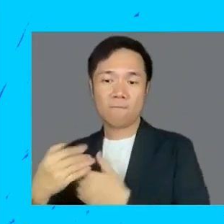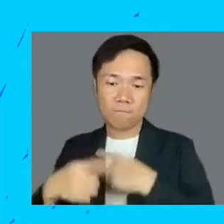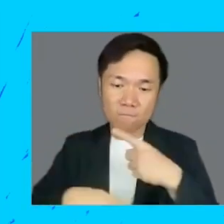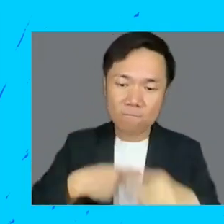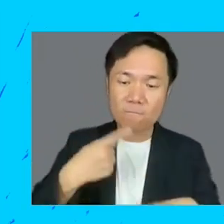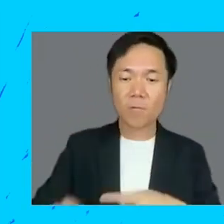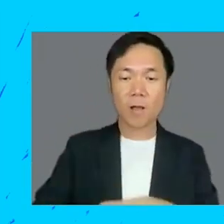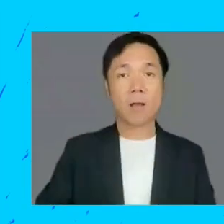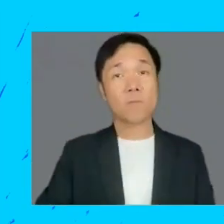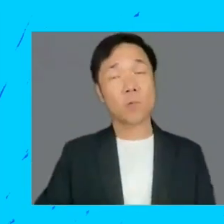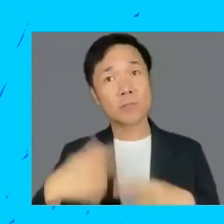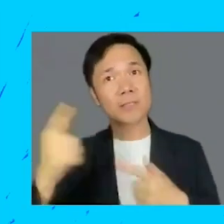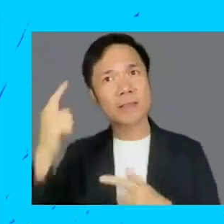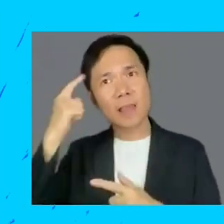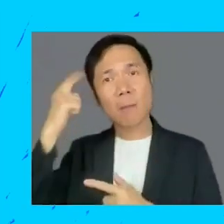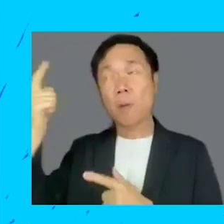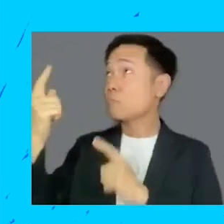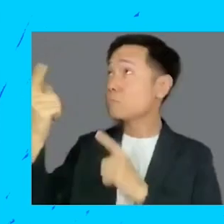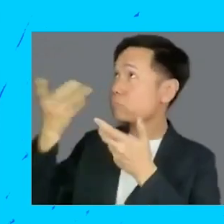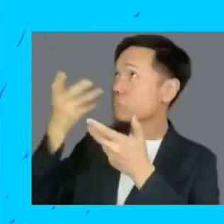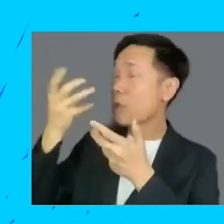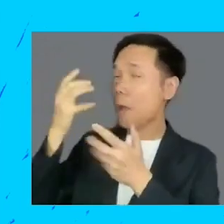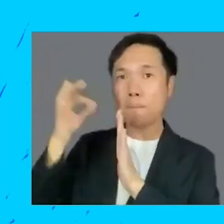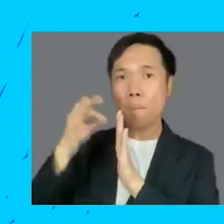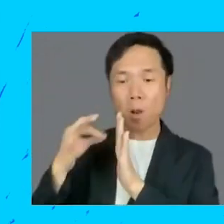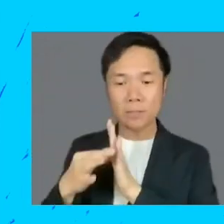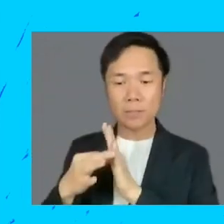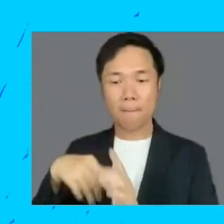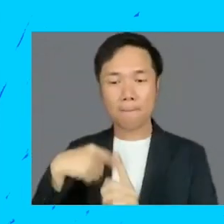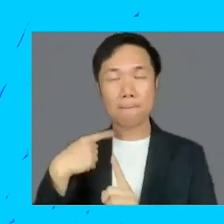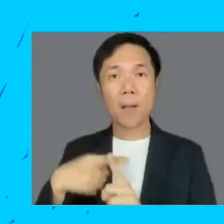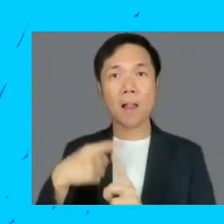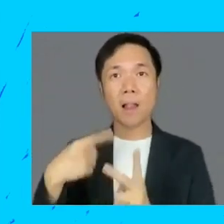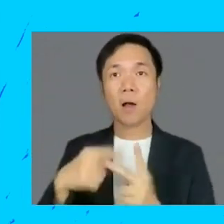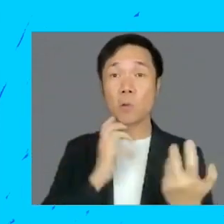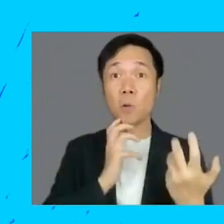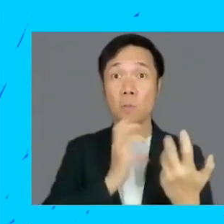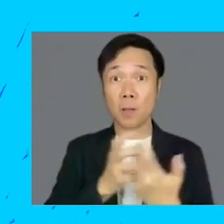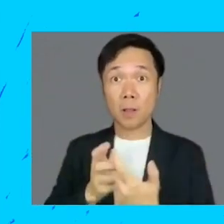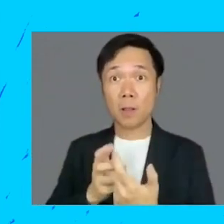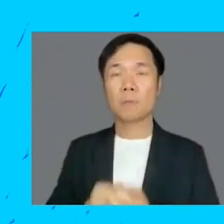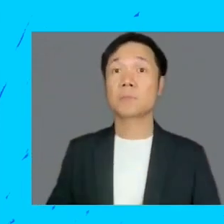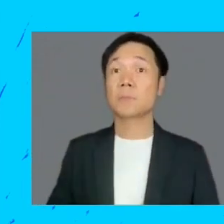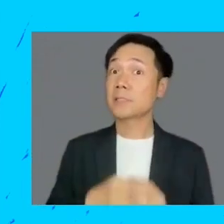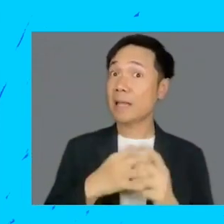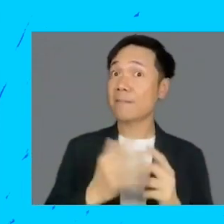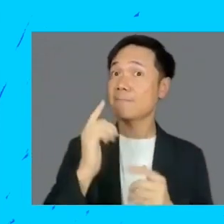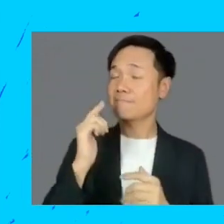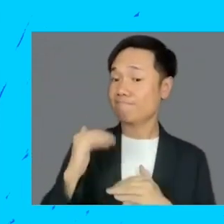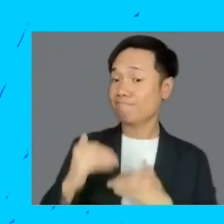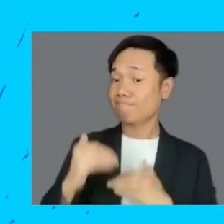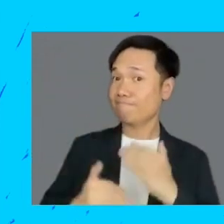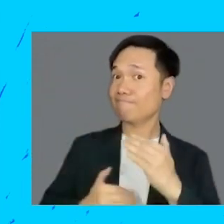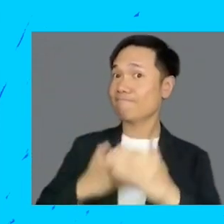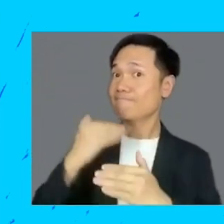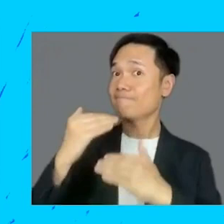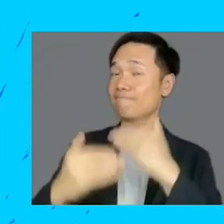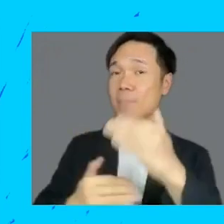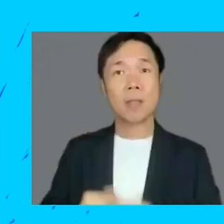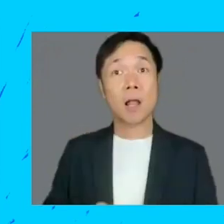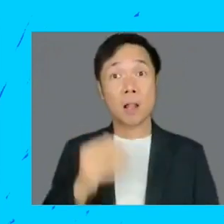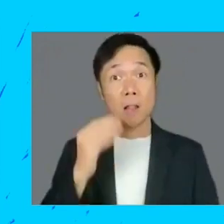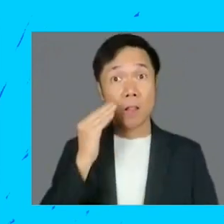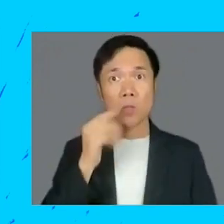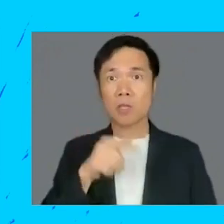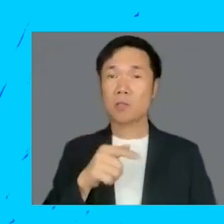policy design, of needs assessments from the beginning, and recognizing that this isn't